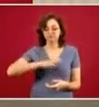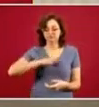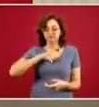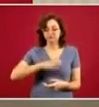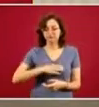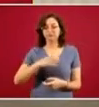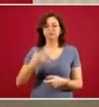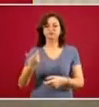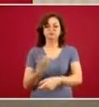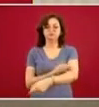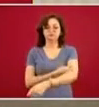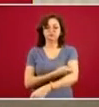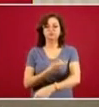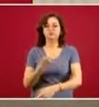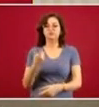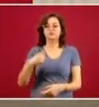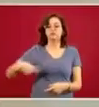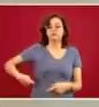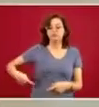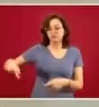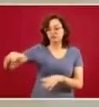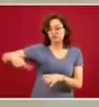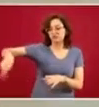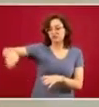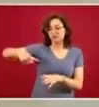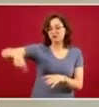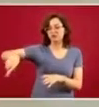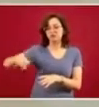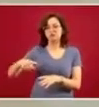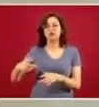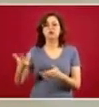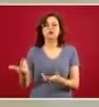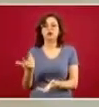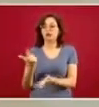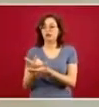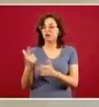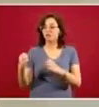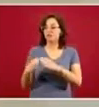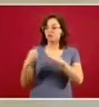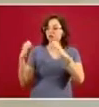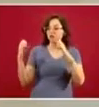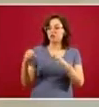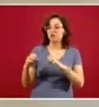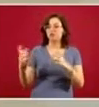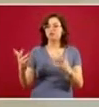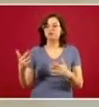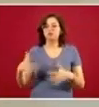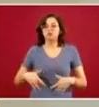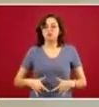we cannot, we are limited in our capacities to reorganize the